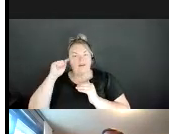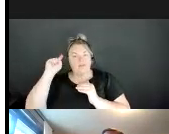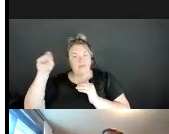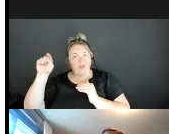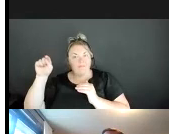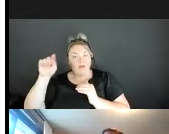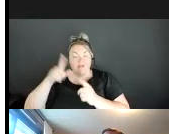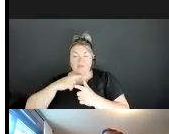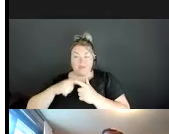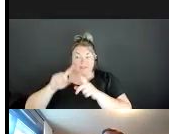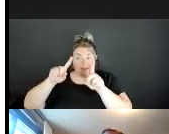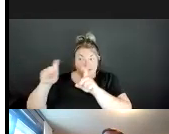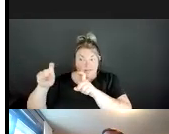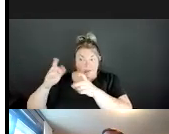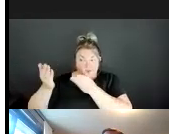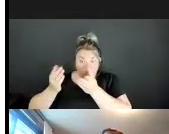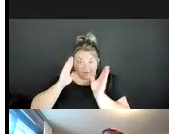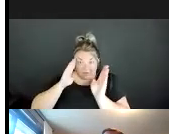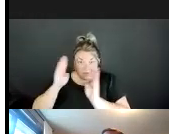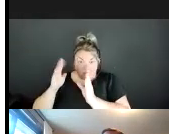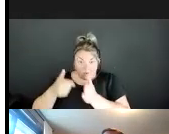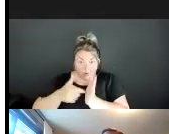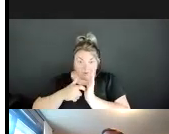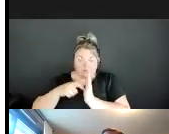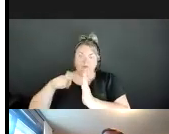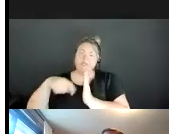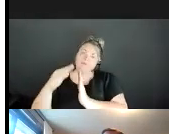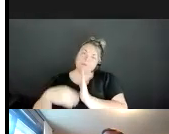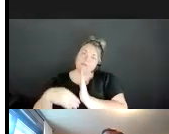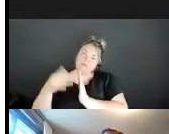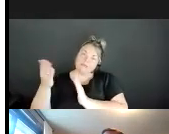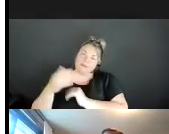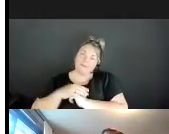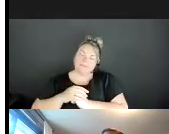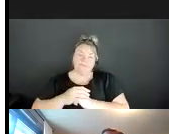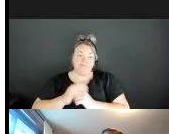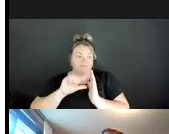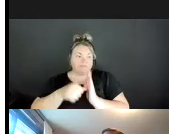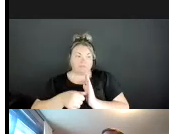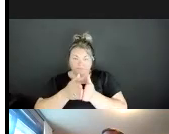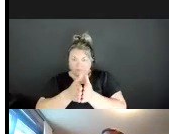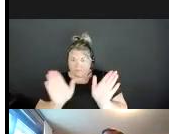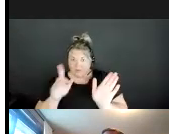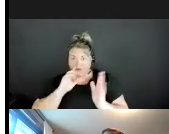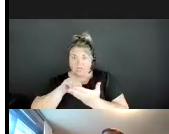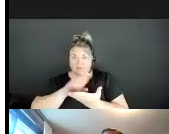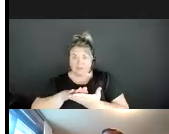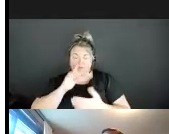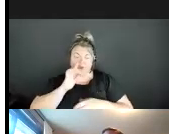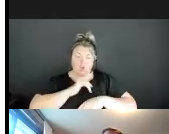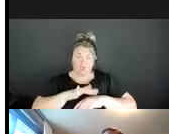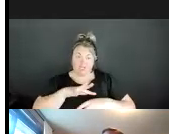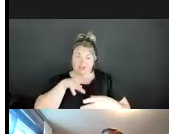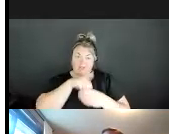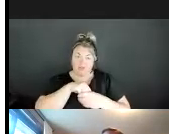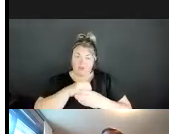service plan requirements will then need to be completed. The emphasis overall on documentation for early intervention